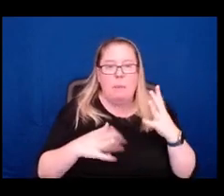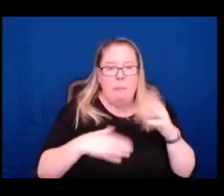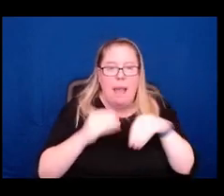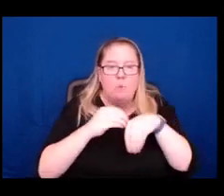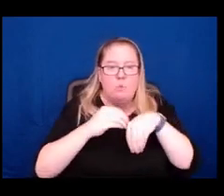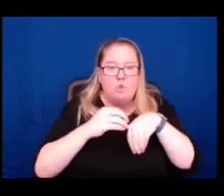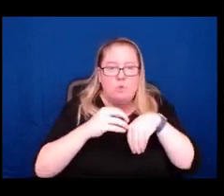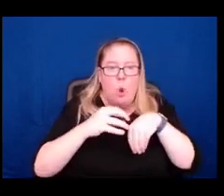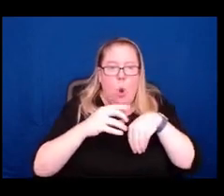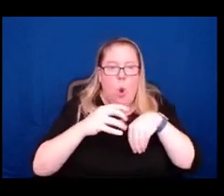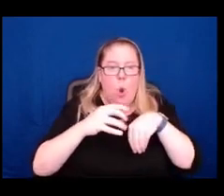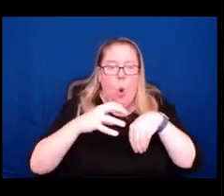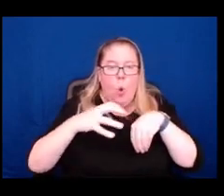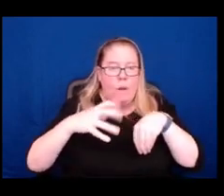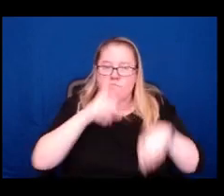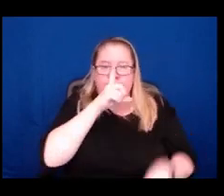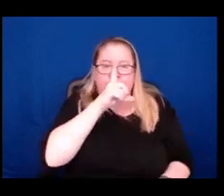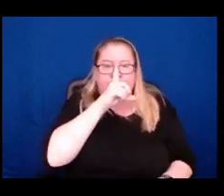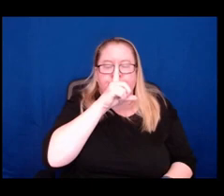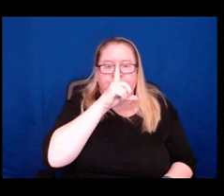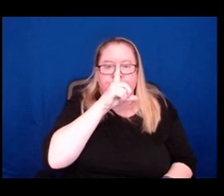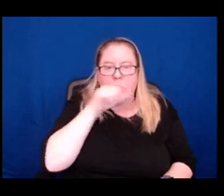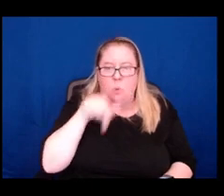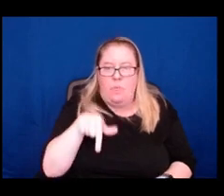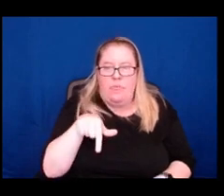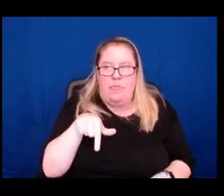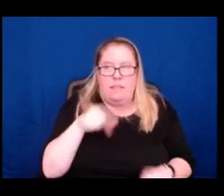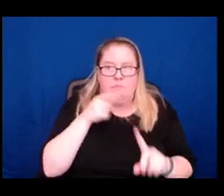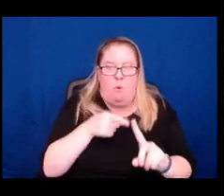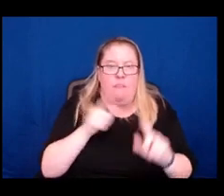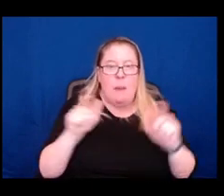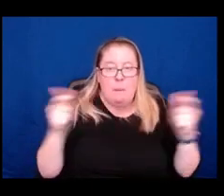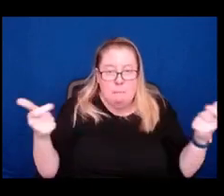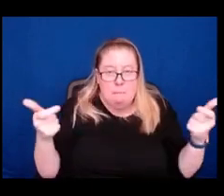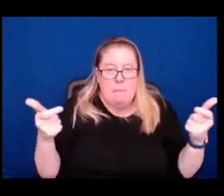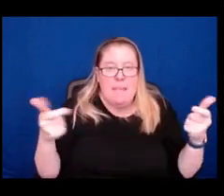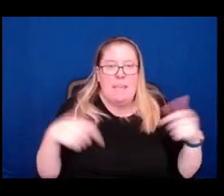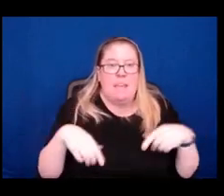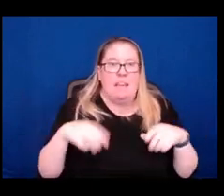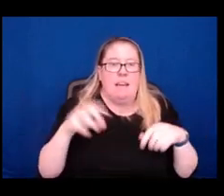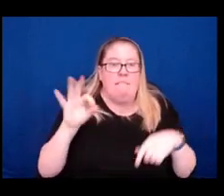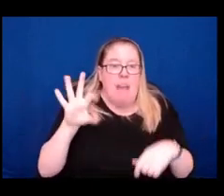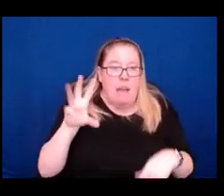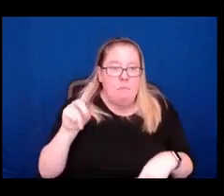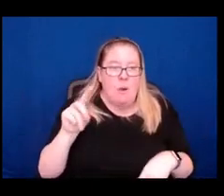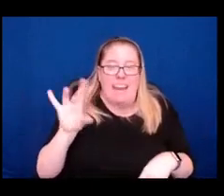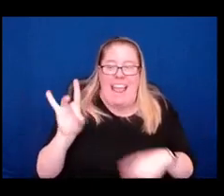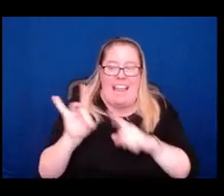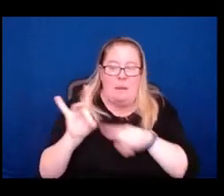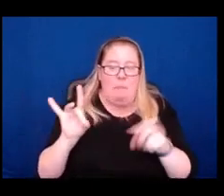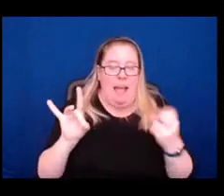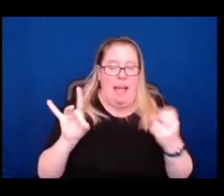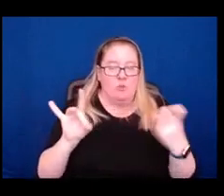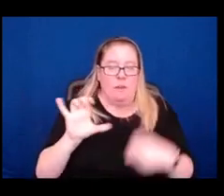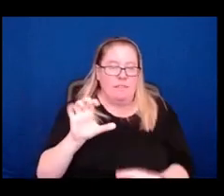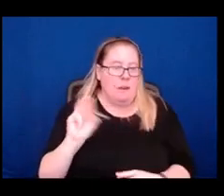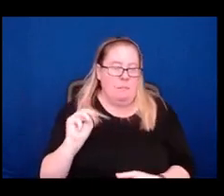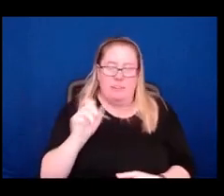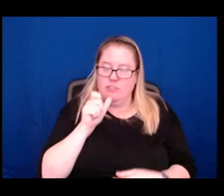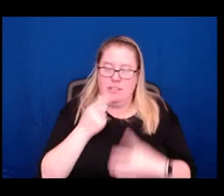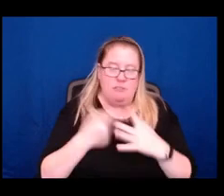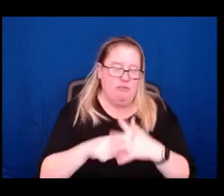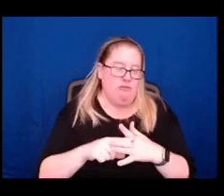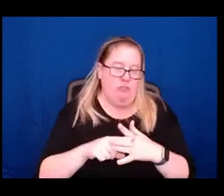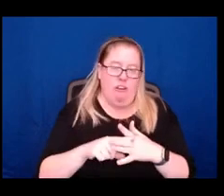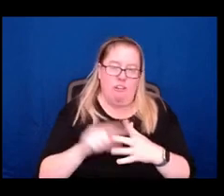growing. So at this point, I have a large fibroid that is 8 by 12 centimeters. And it didn't start